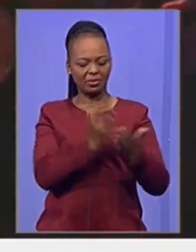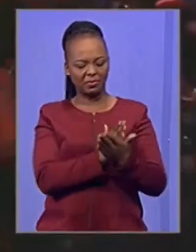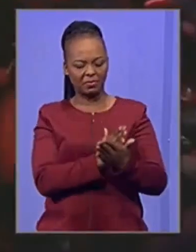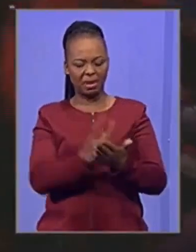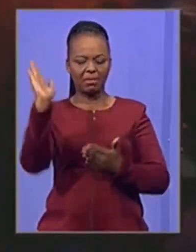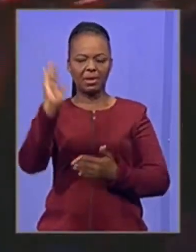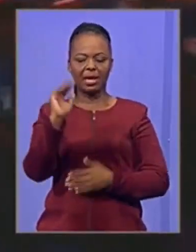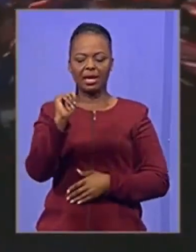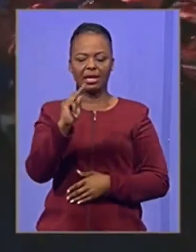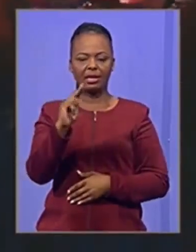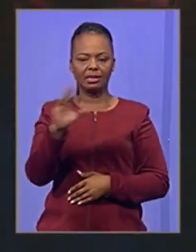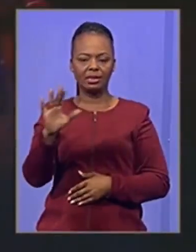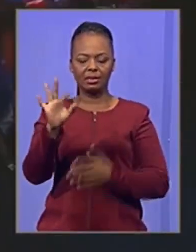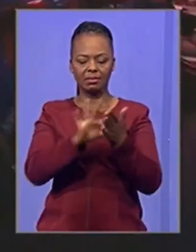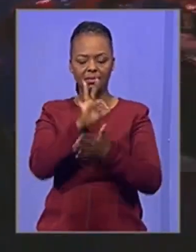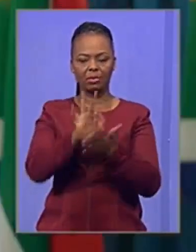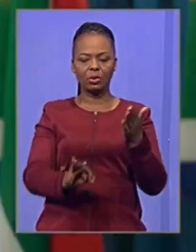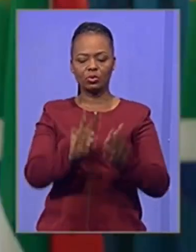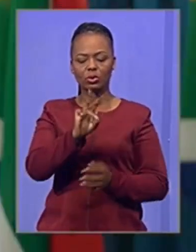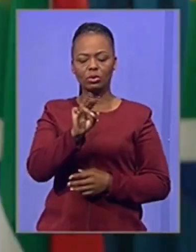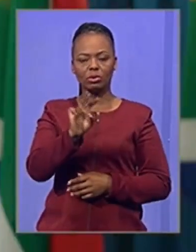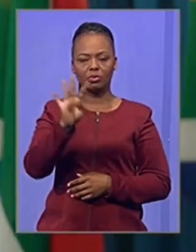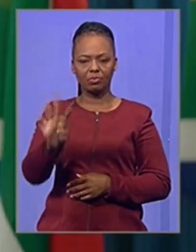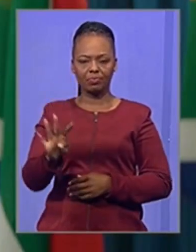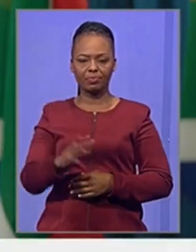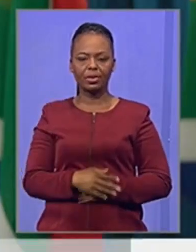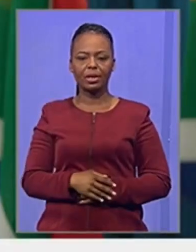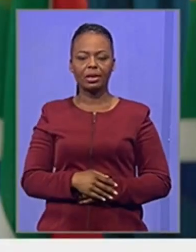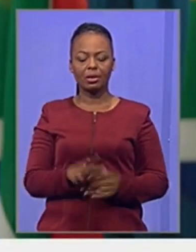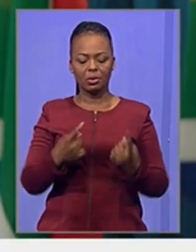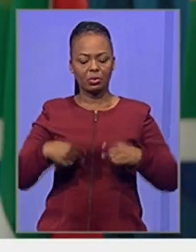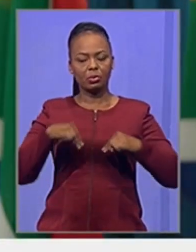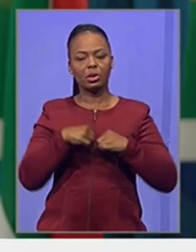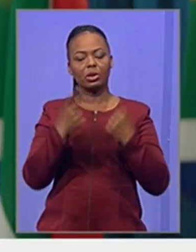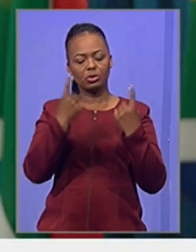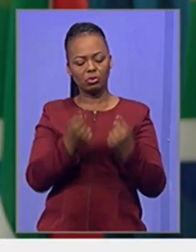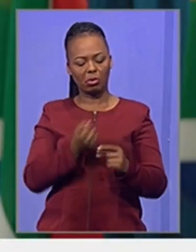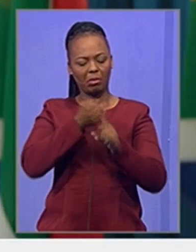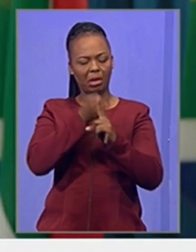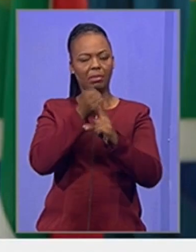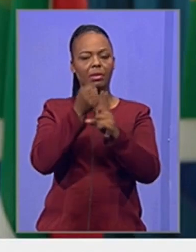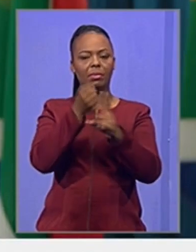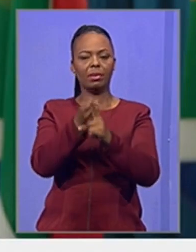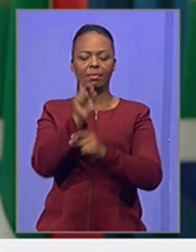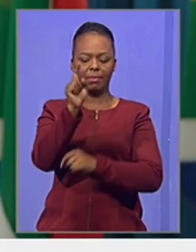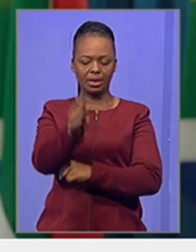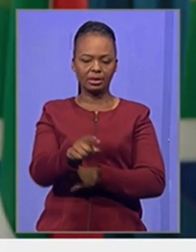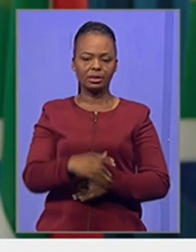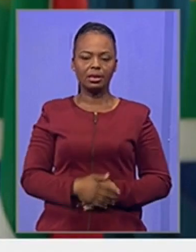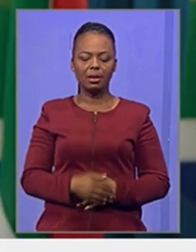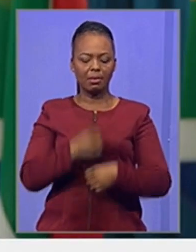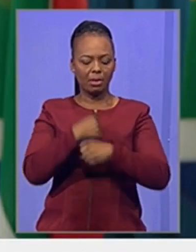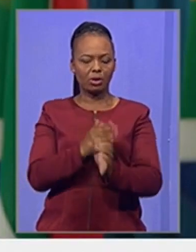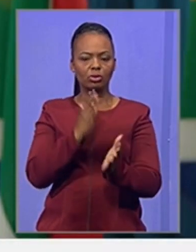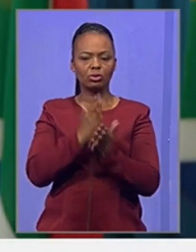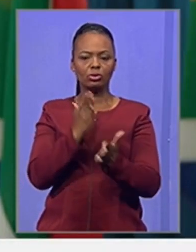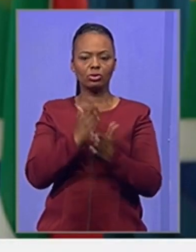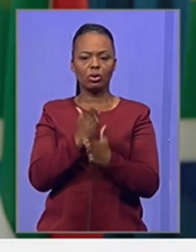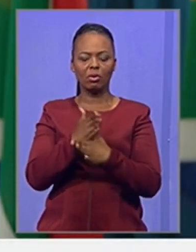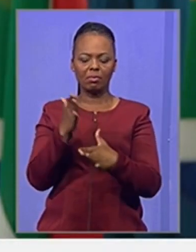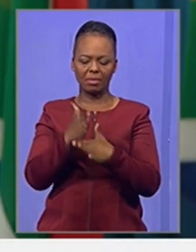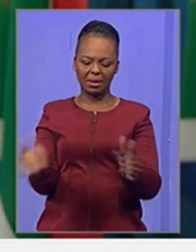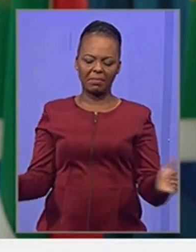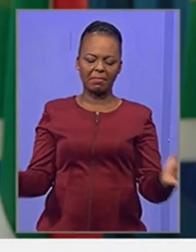mo maemong mo ditlhophong tsa ngwagotlang. That is why we must do everything in our power to forge a strong and